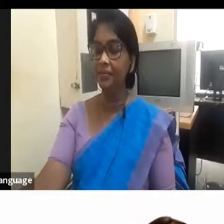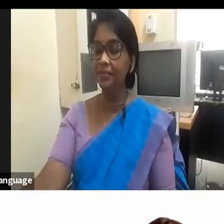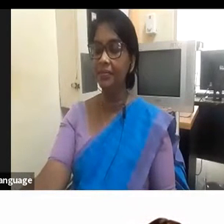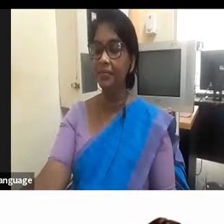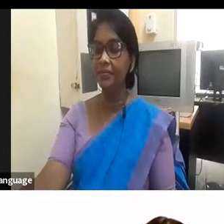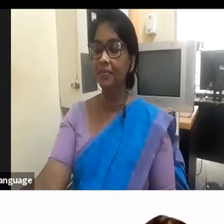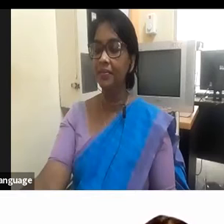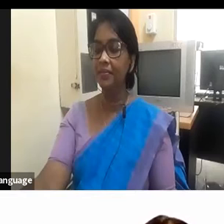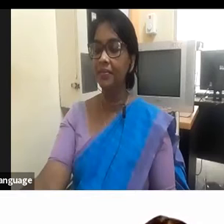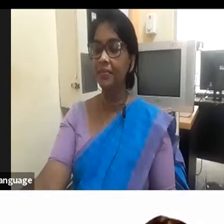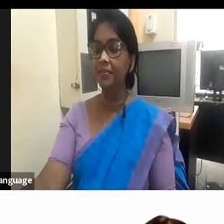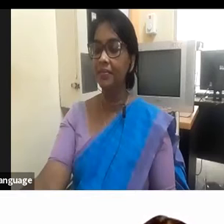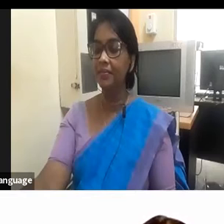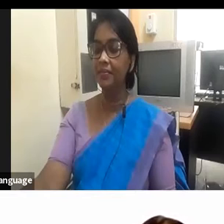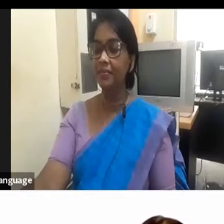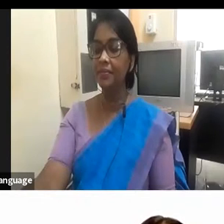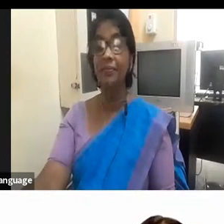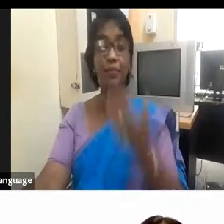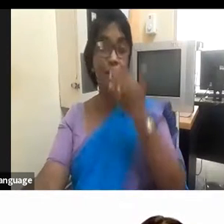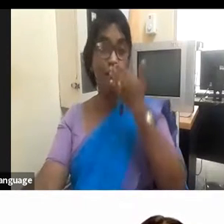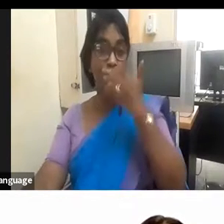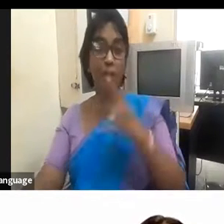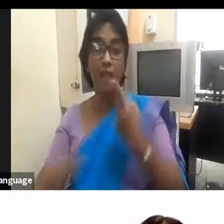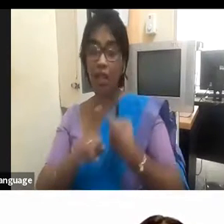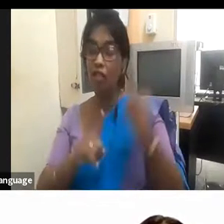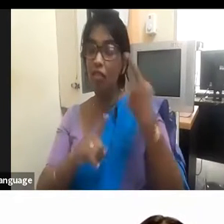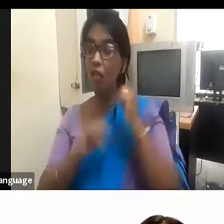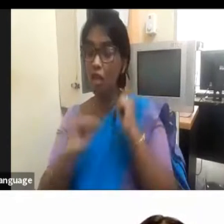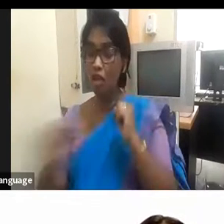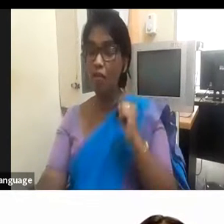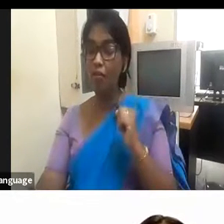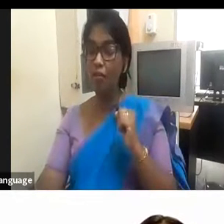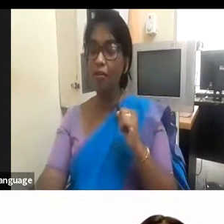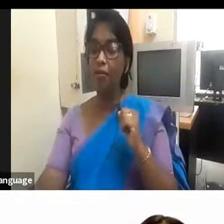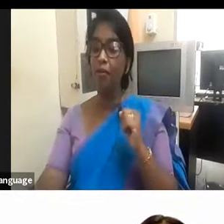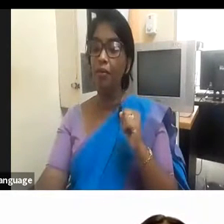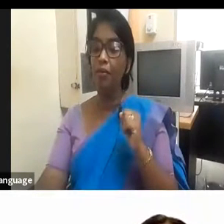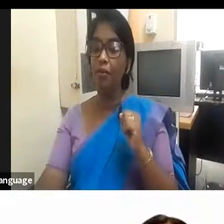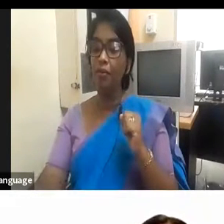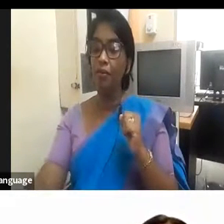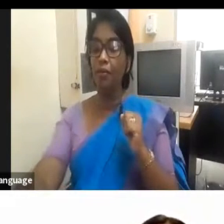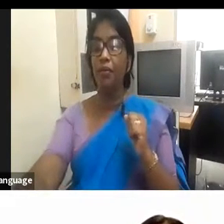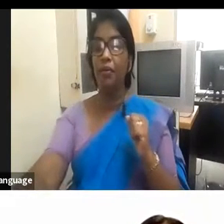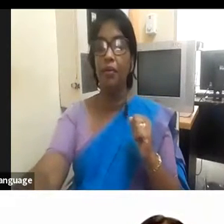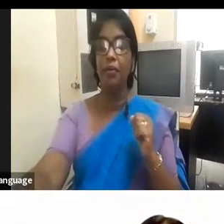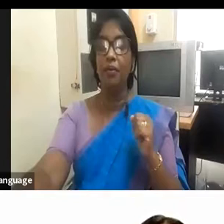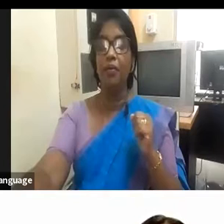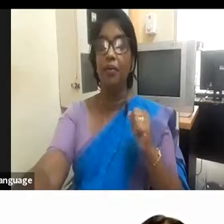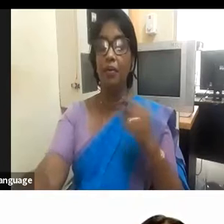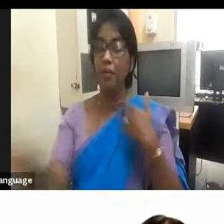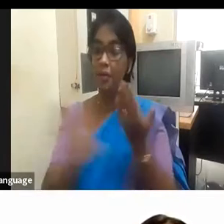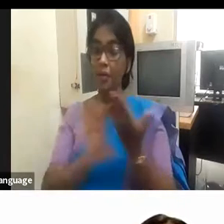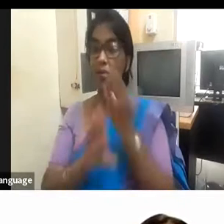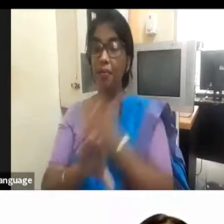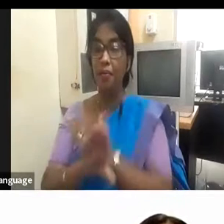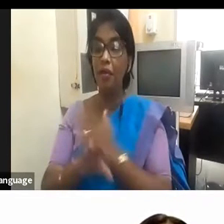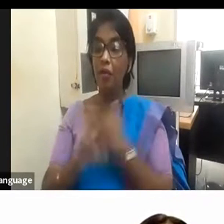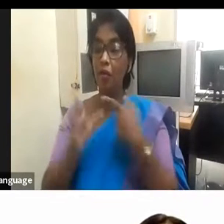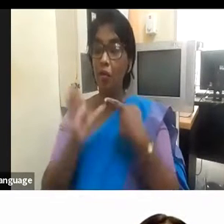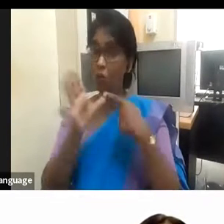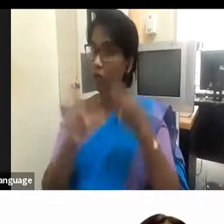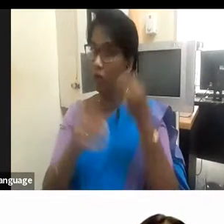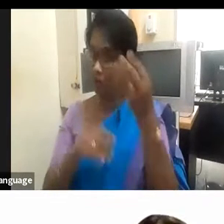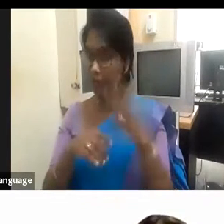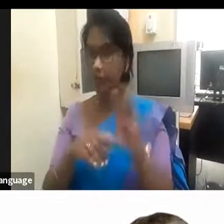identify skills and competencies of Sri Lanka. I already responded to that typing, but I think that is an